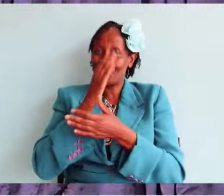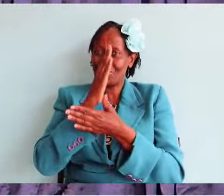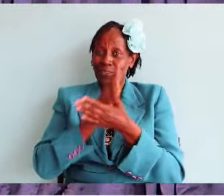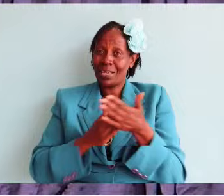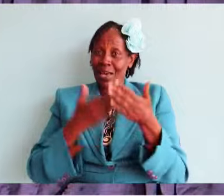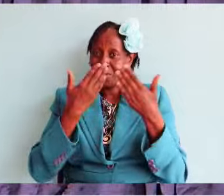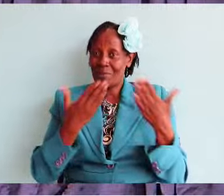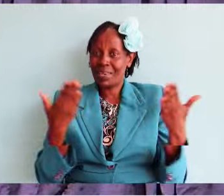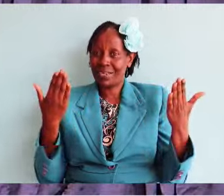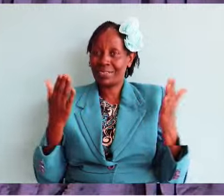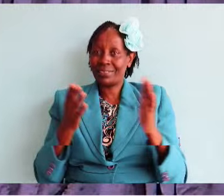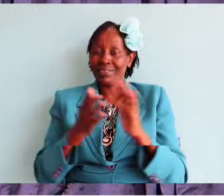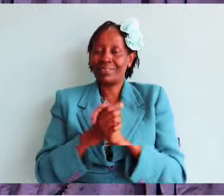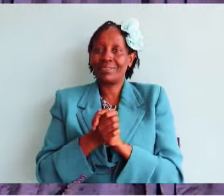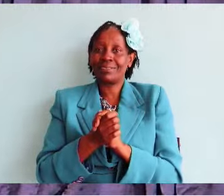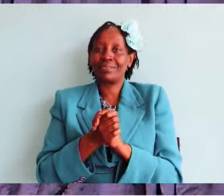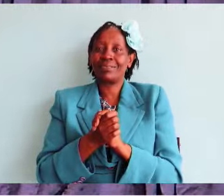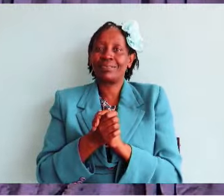different.